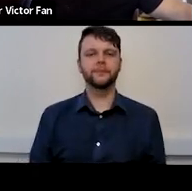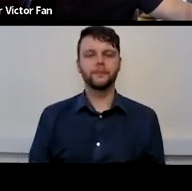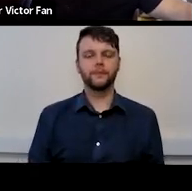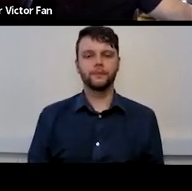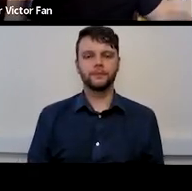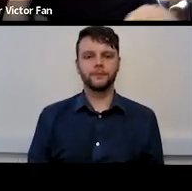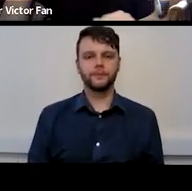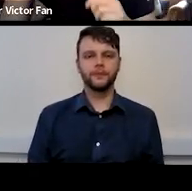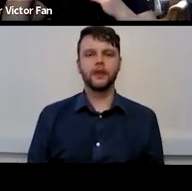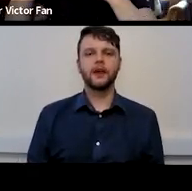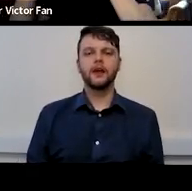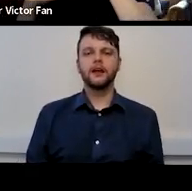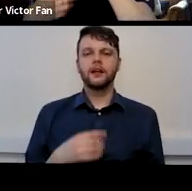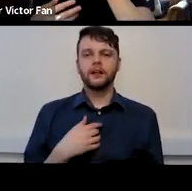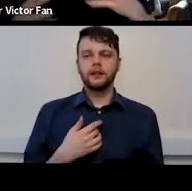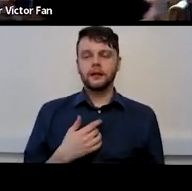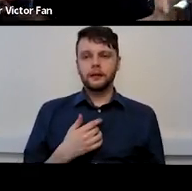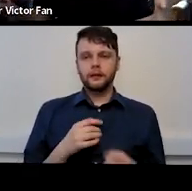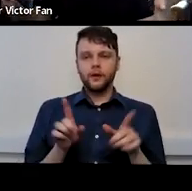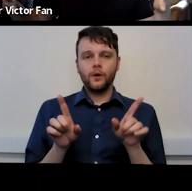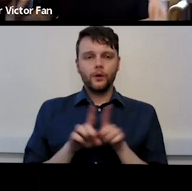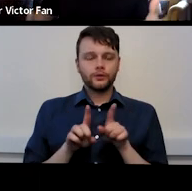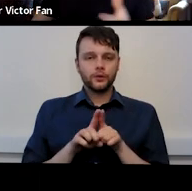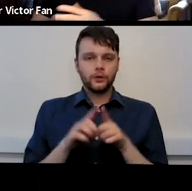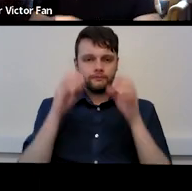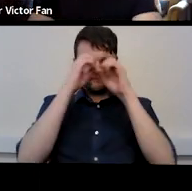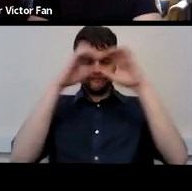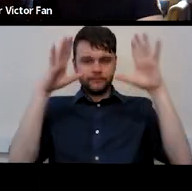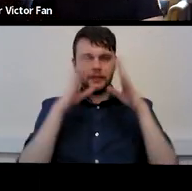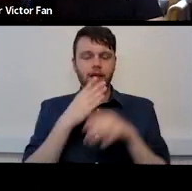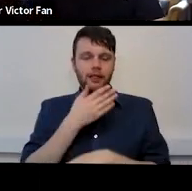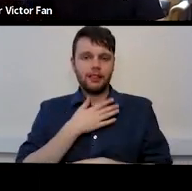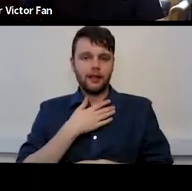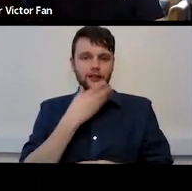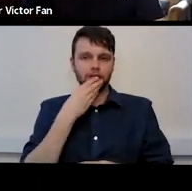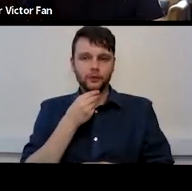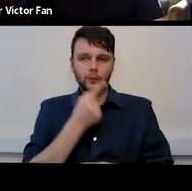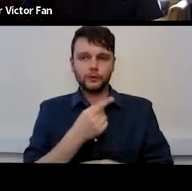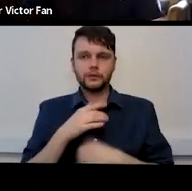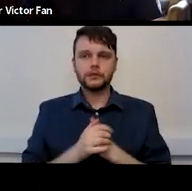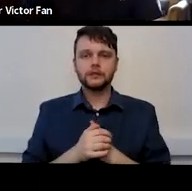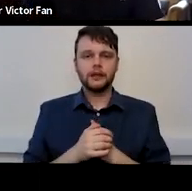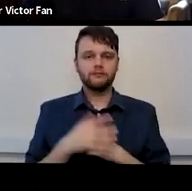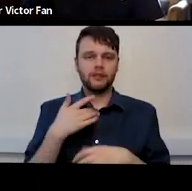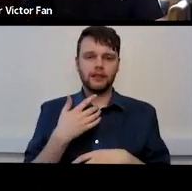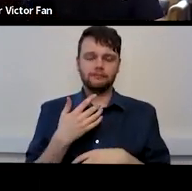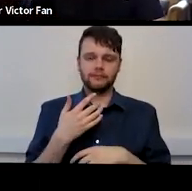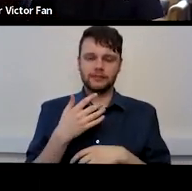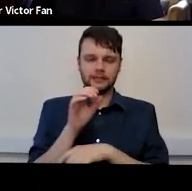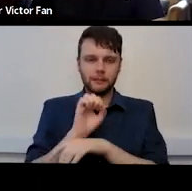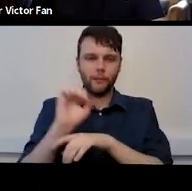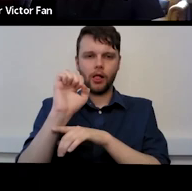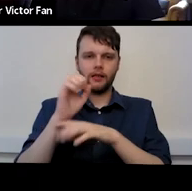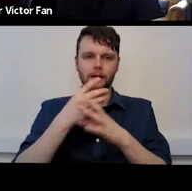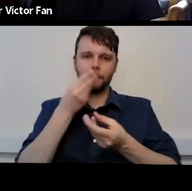And the idea is that Li Ziyuan also likes using symbolic and poetic montage.